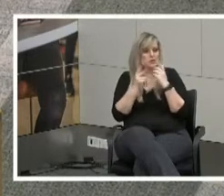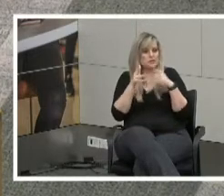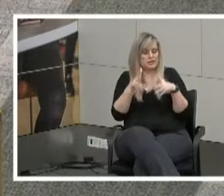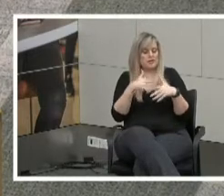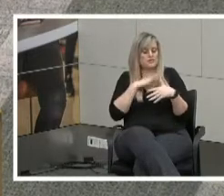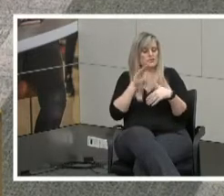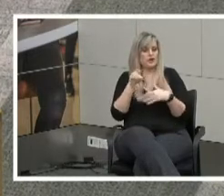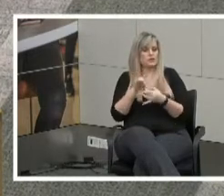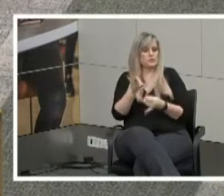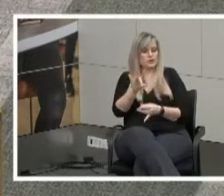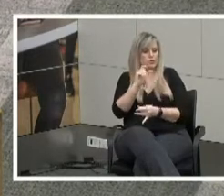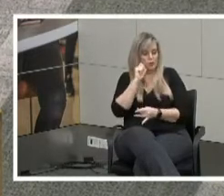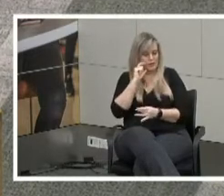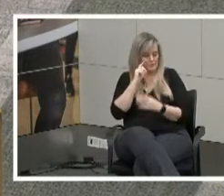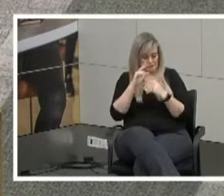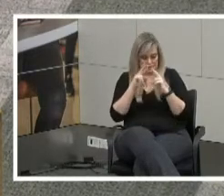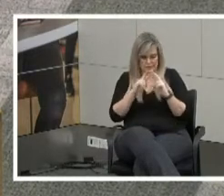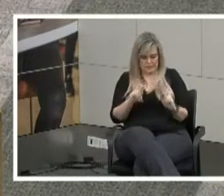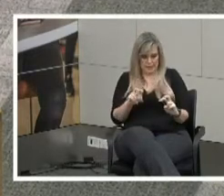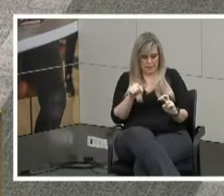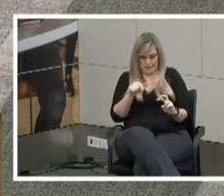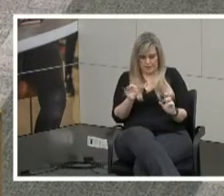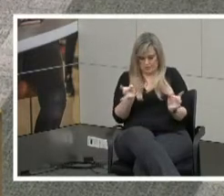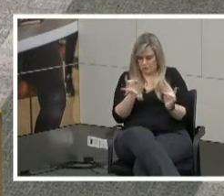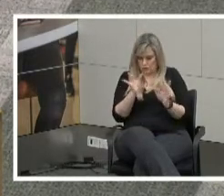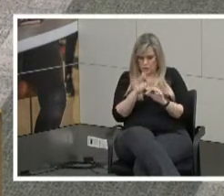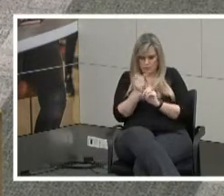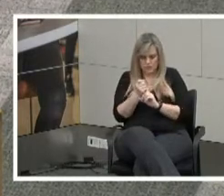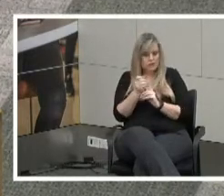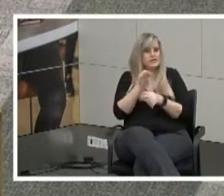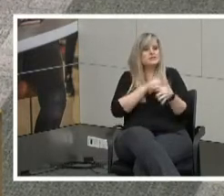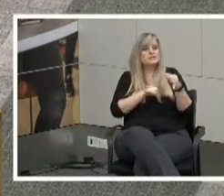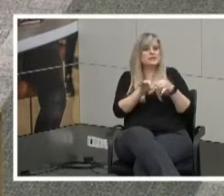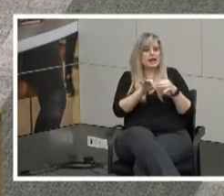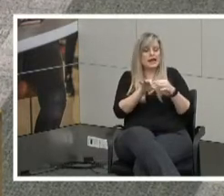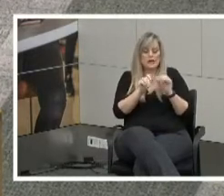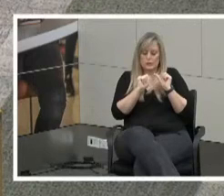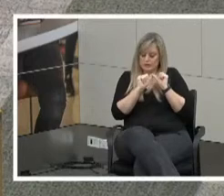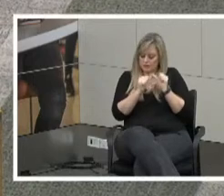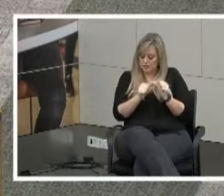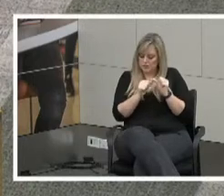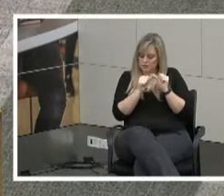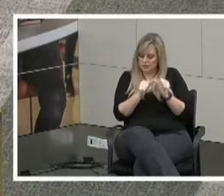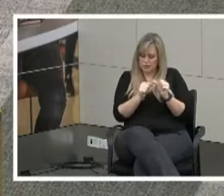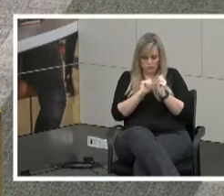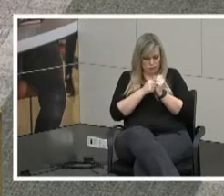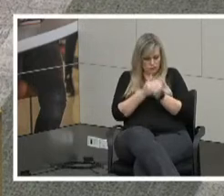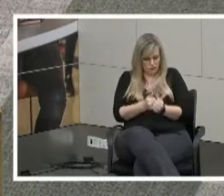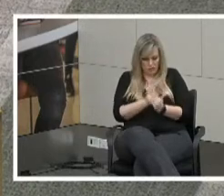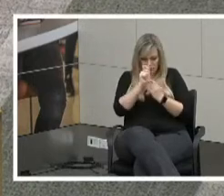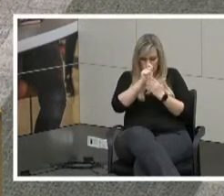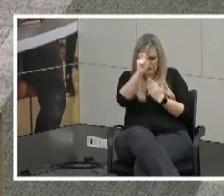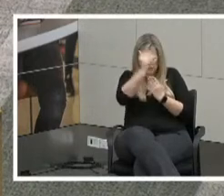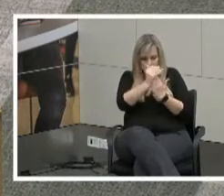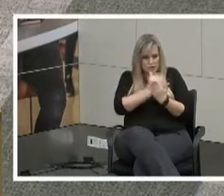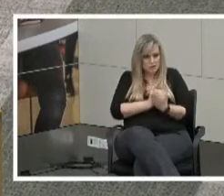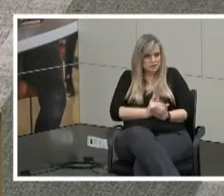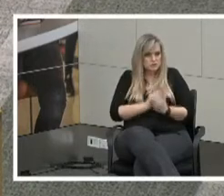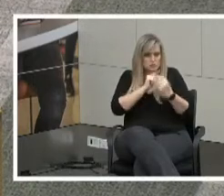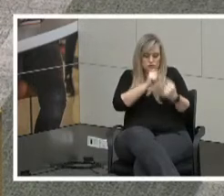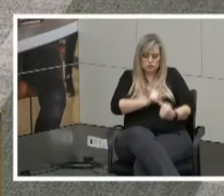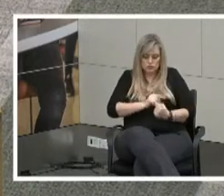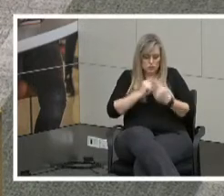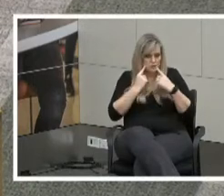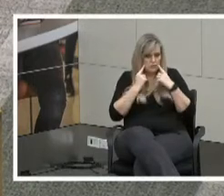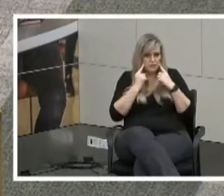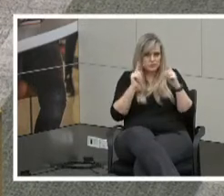to examine the horror we now existed in we simply strained within the checklist fighting to do what was always been